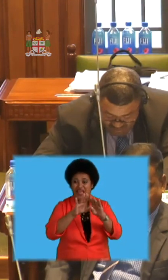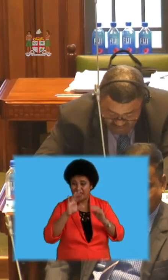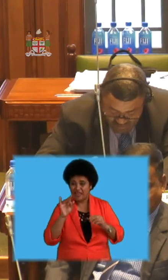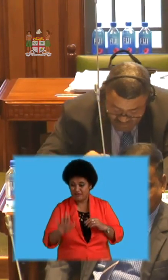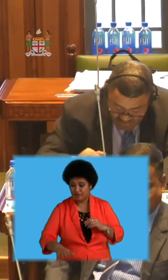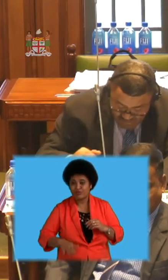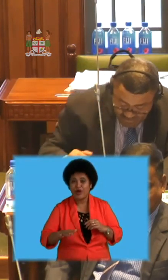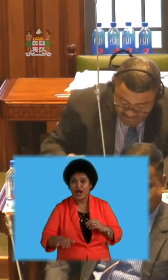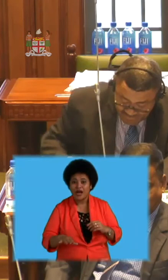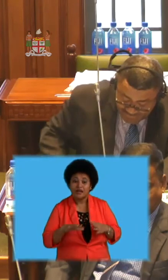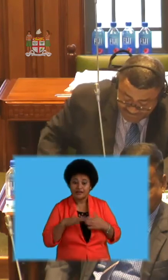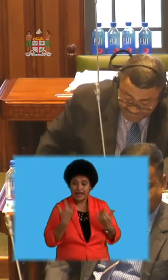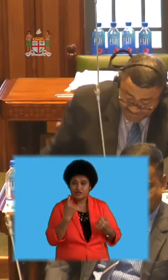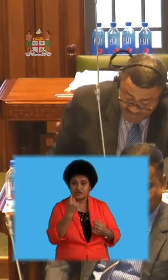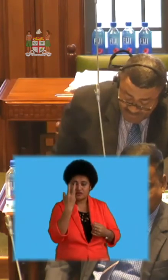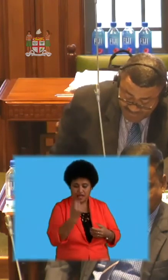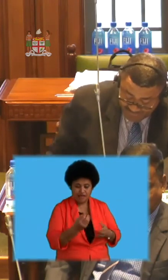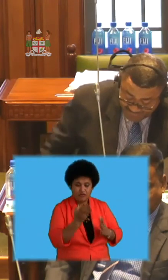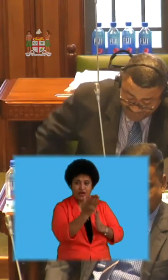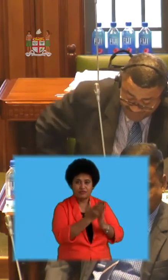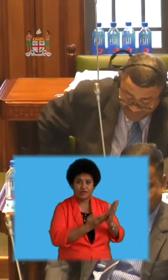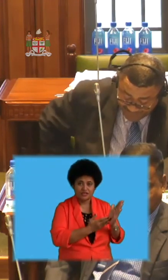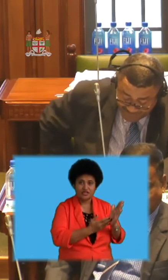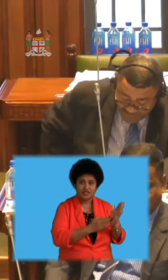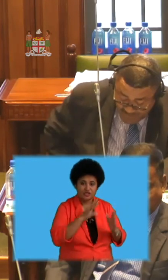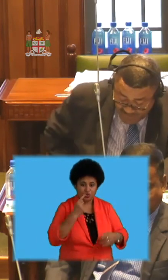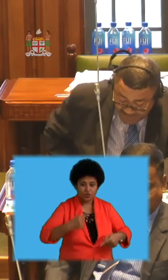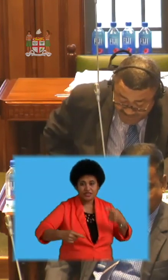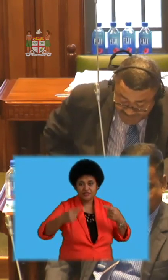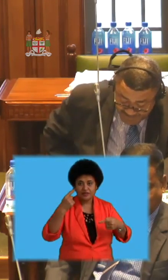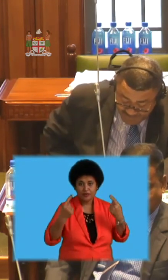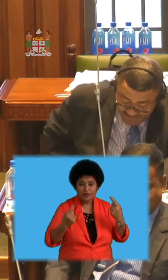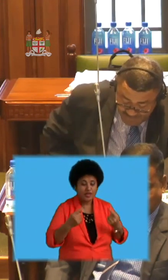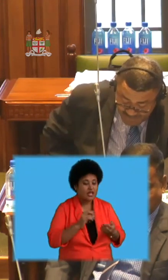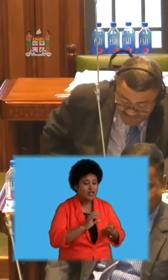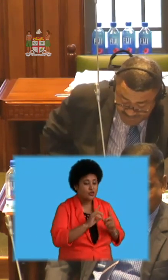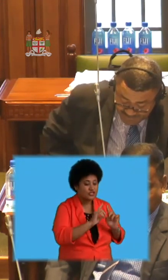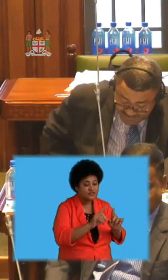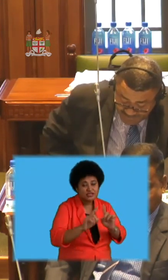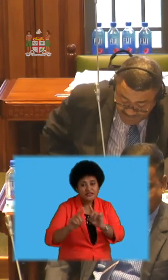upcoming budget debate will highlight exactly where this ministry's priorities will